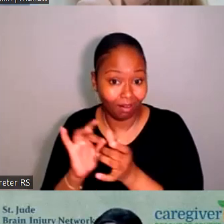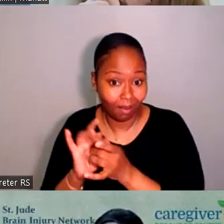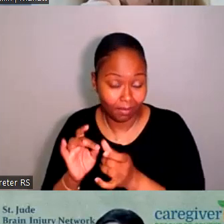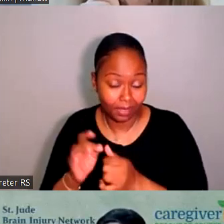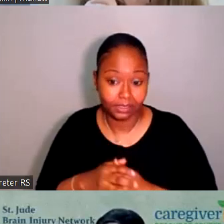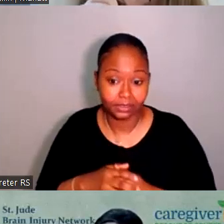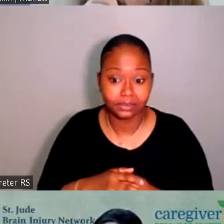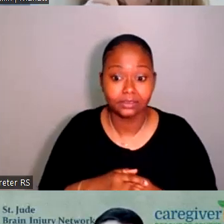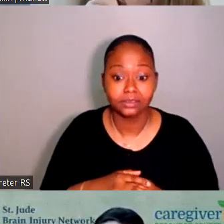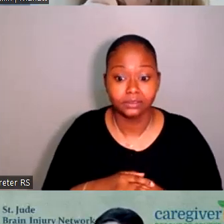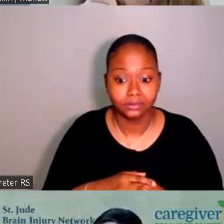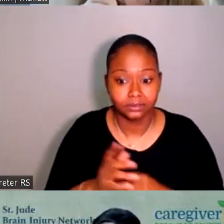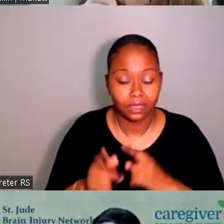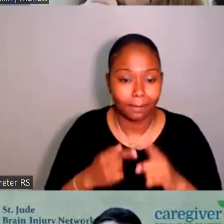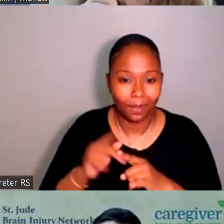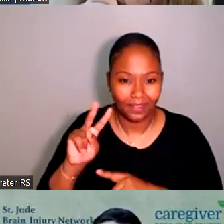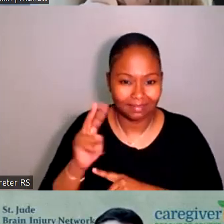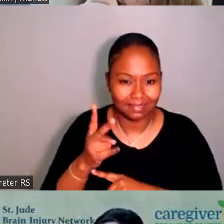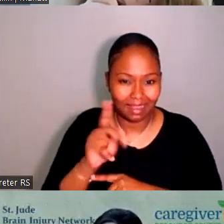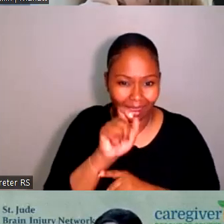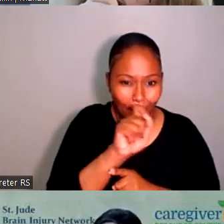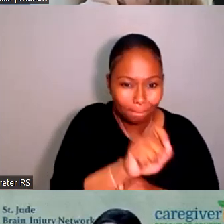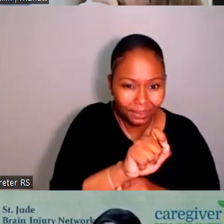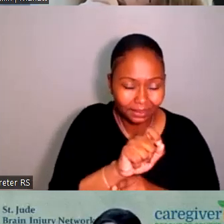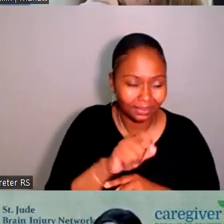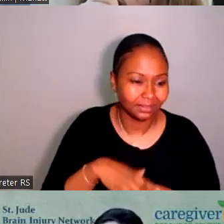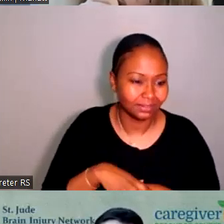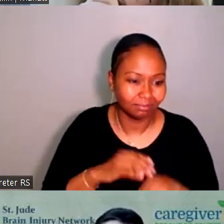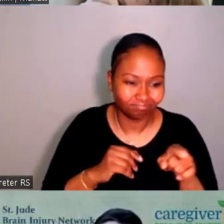punch there on that second bullet. I think just